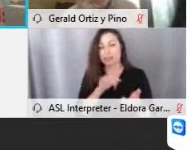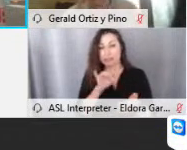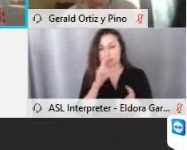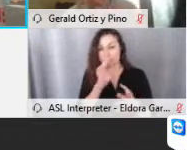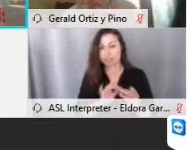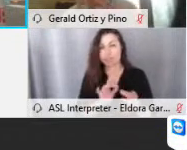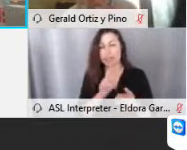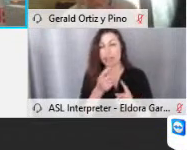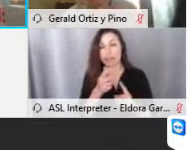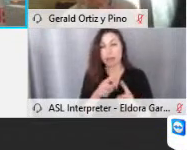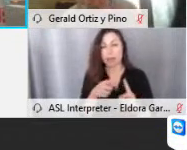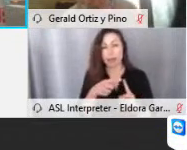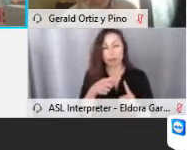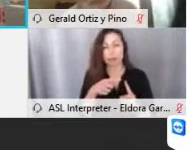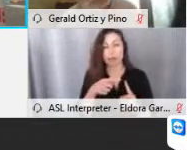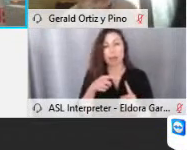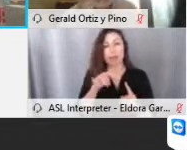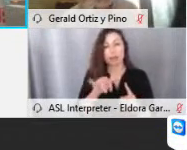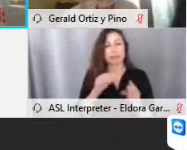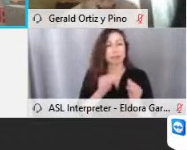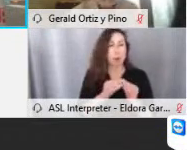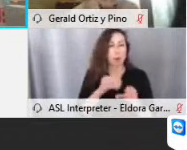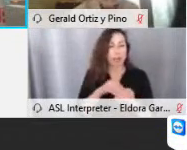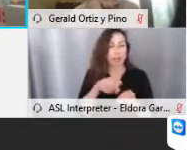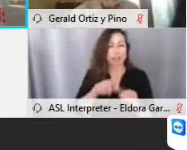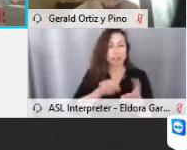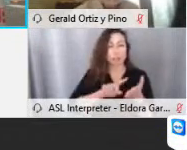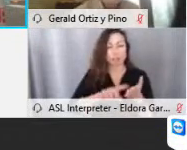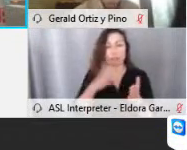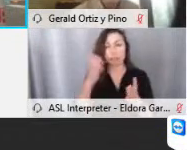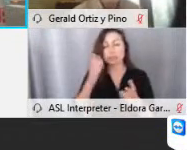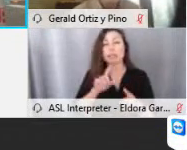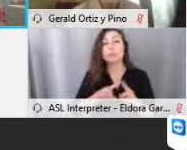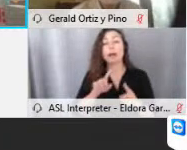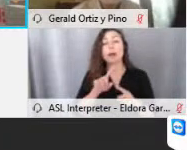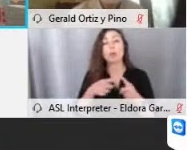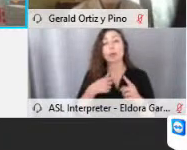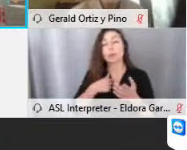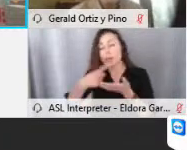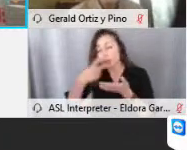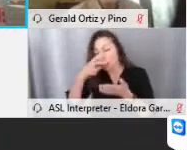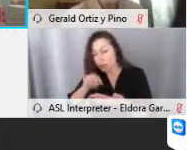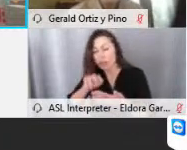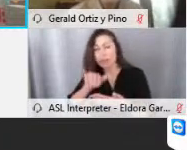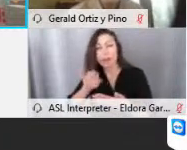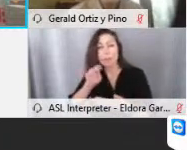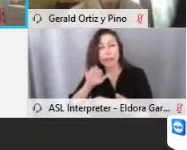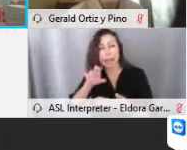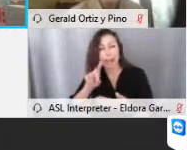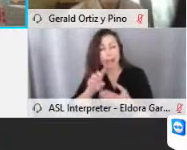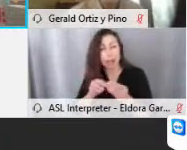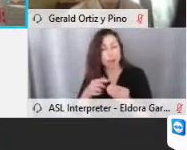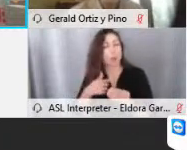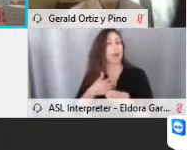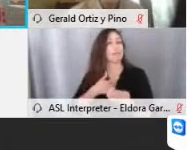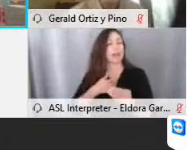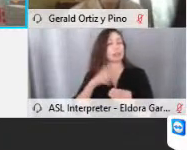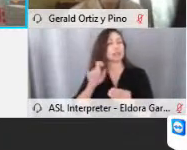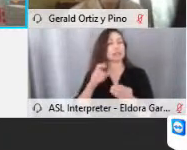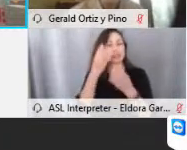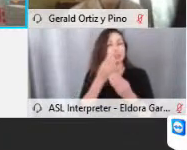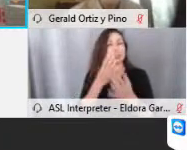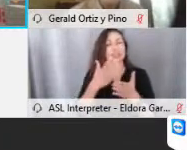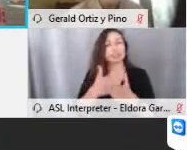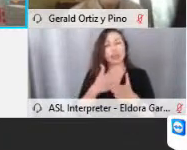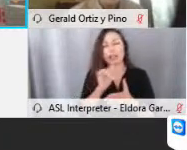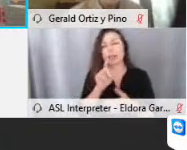little bit about this in his presentation, but when we dug into the Medicaid claims data and saw these numbers, we felt like we needed to share, as